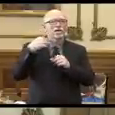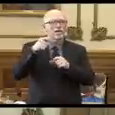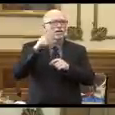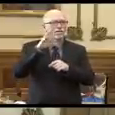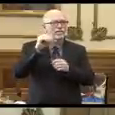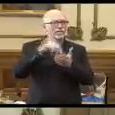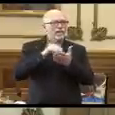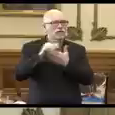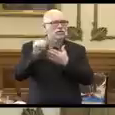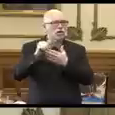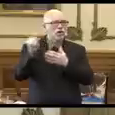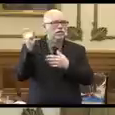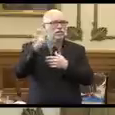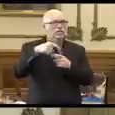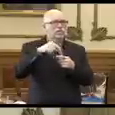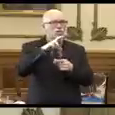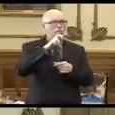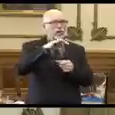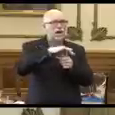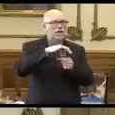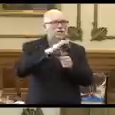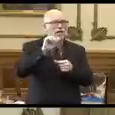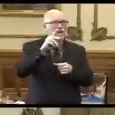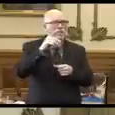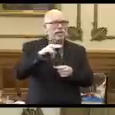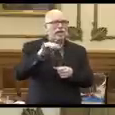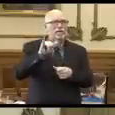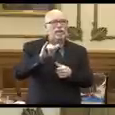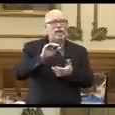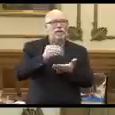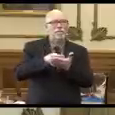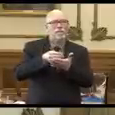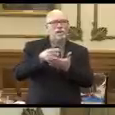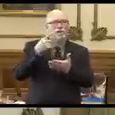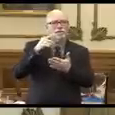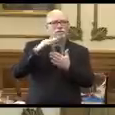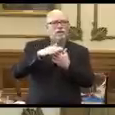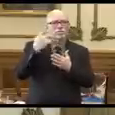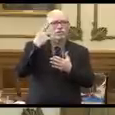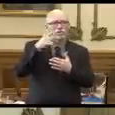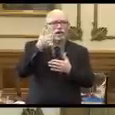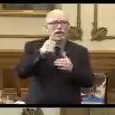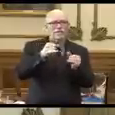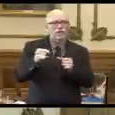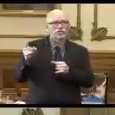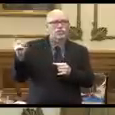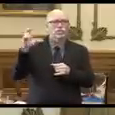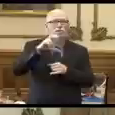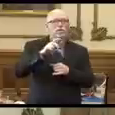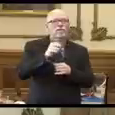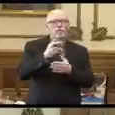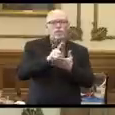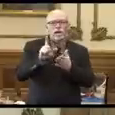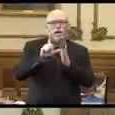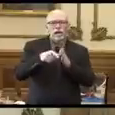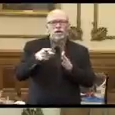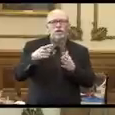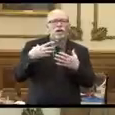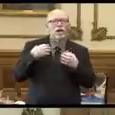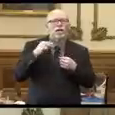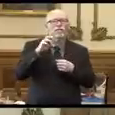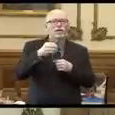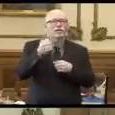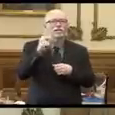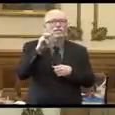$50,000 contribution to your re-election campaign, a dollar amount among the top 3 for any individuals. Weeks later, Optum Health, of course, given a